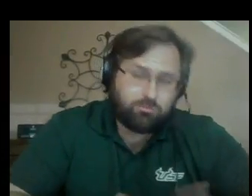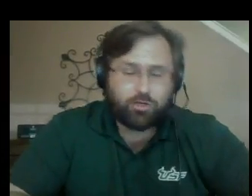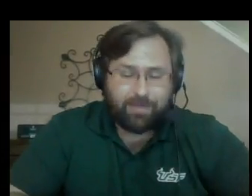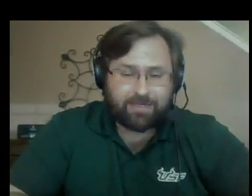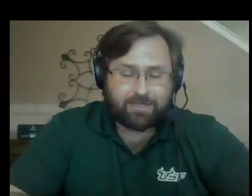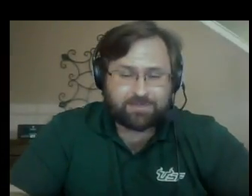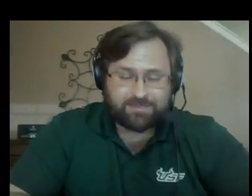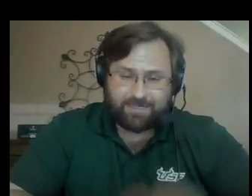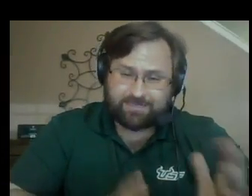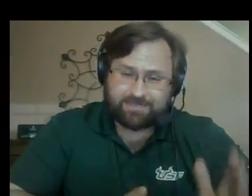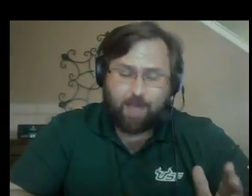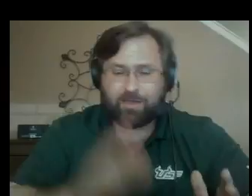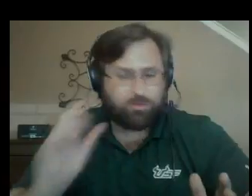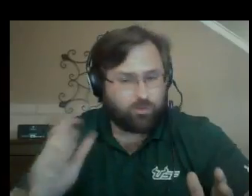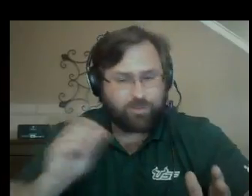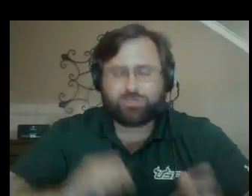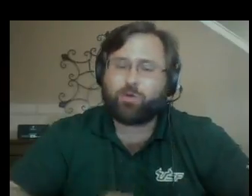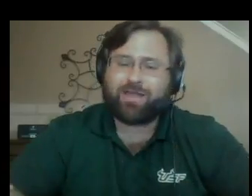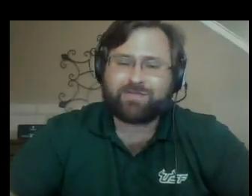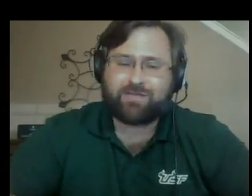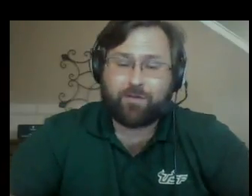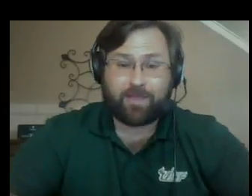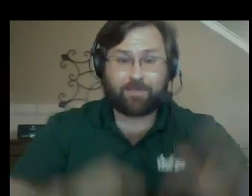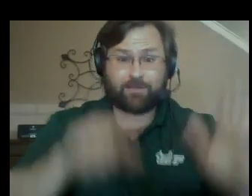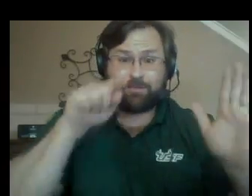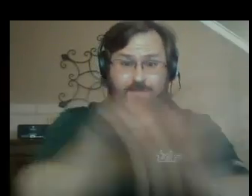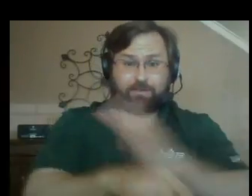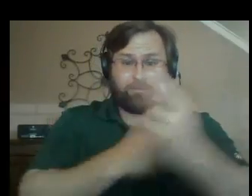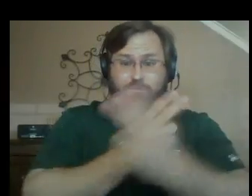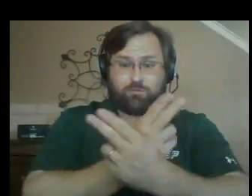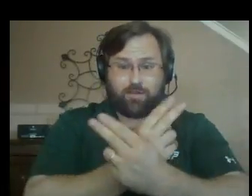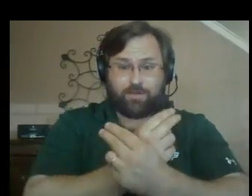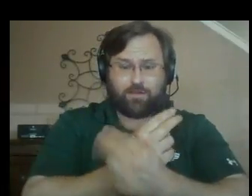or you could make the sentence a topic with the question word left at the very end,